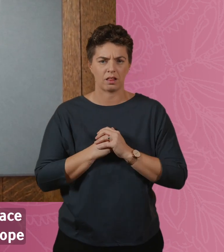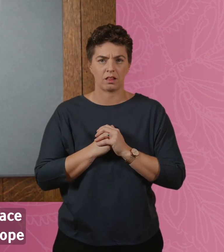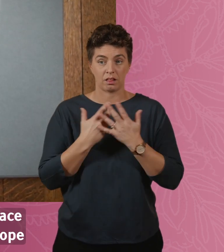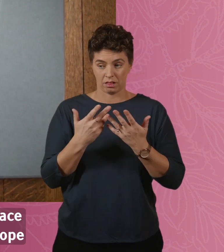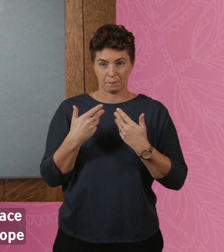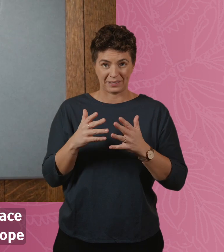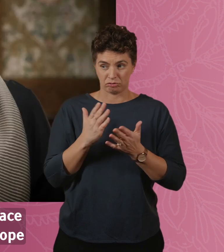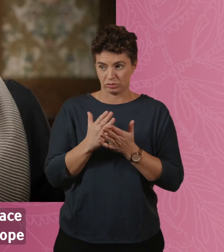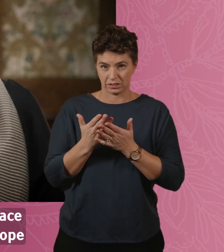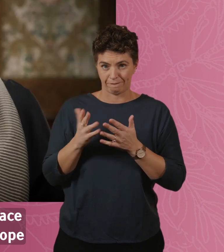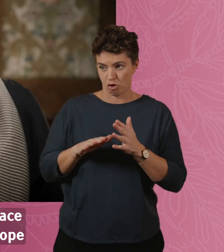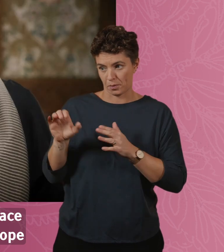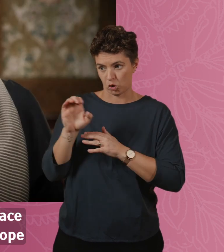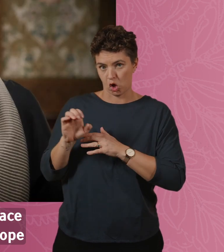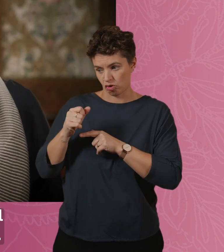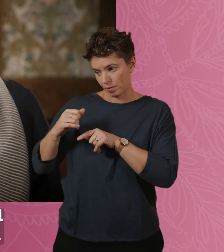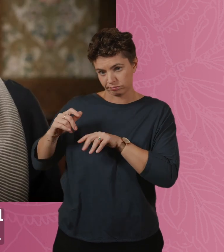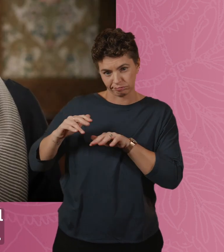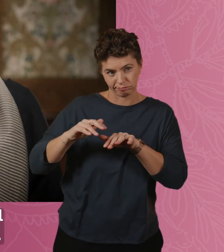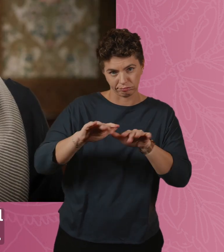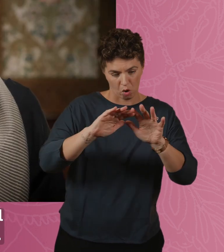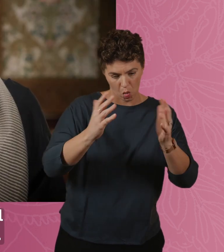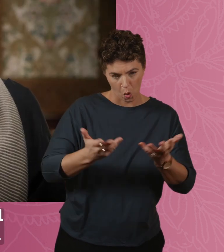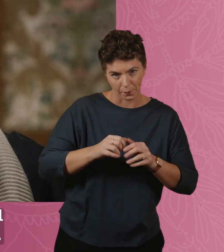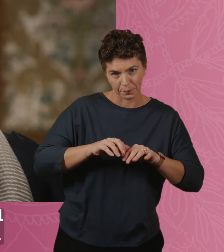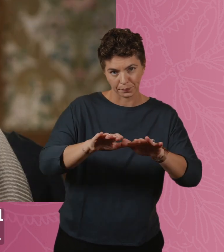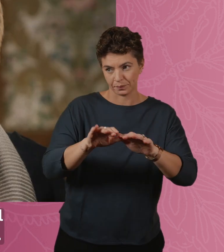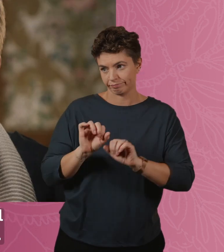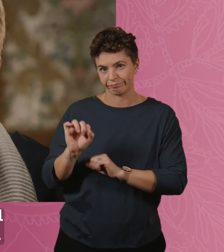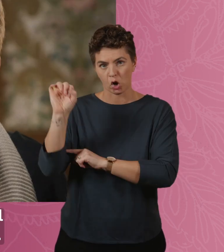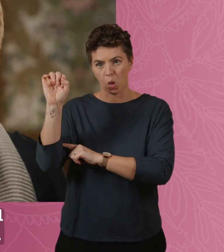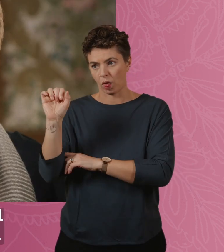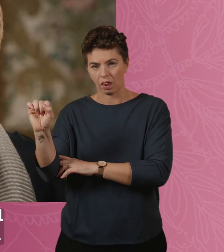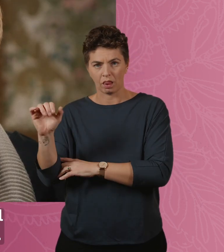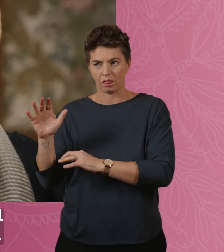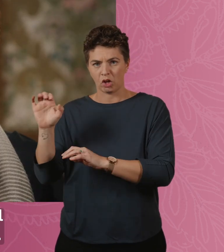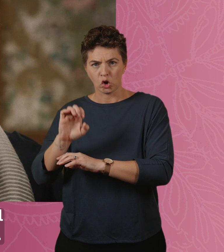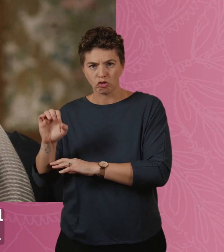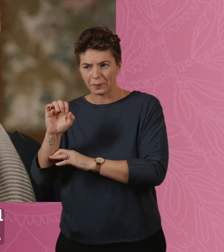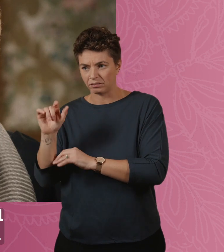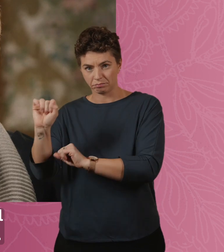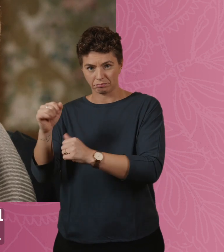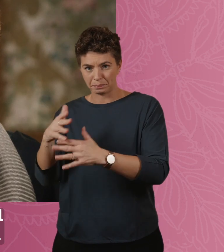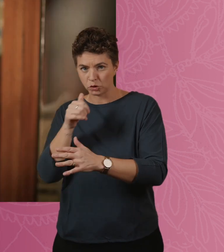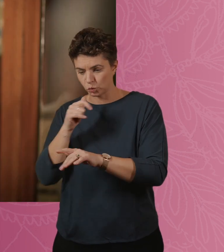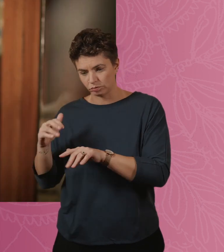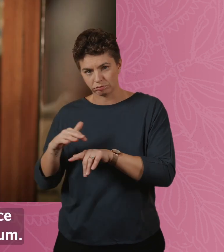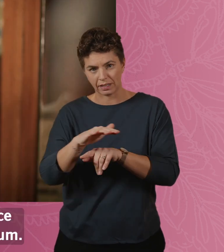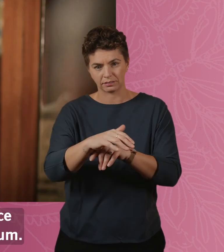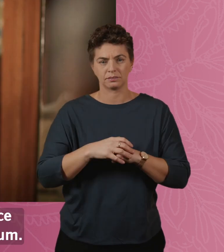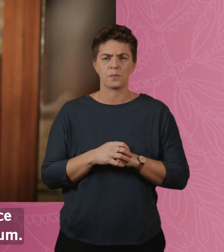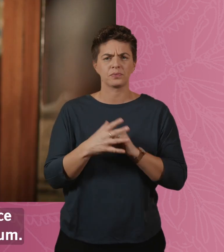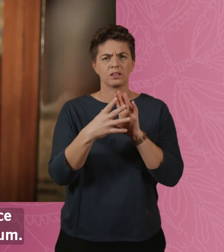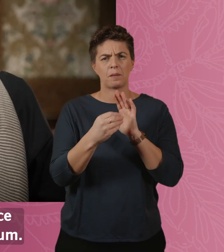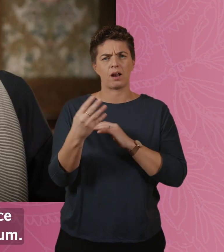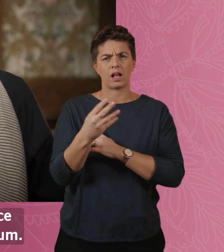lace also spread across the globe from Europe alongside the colonial and imperial ambitions of the European powers. For